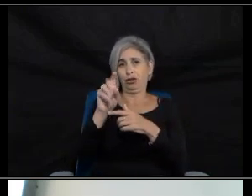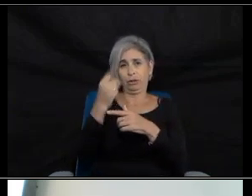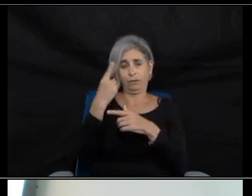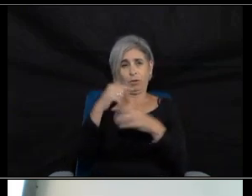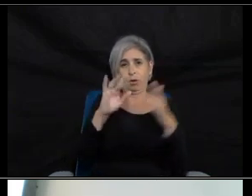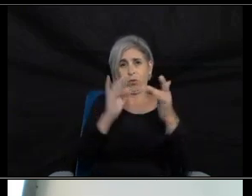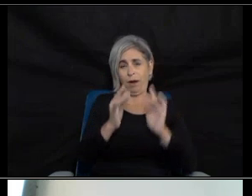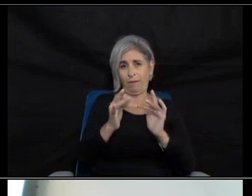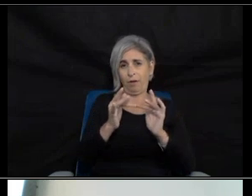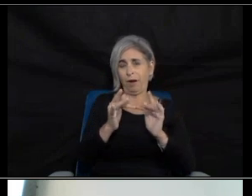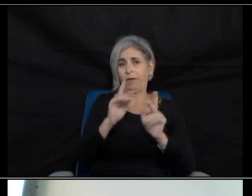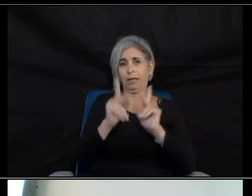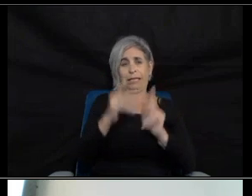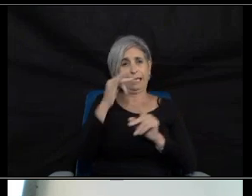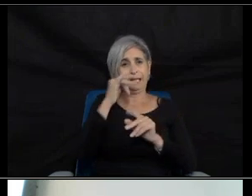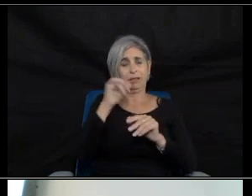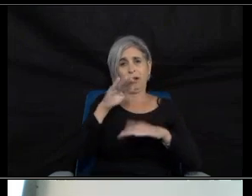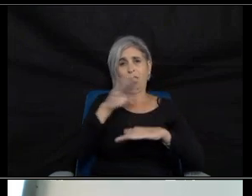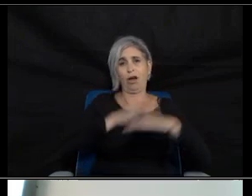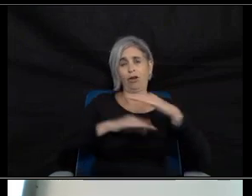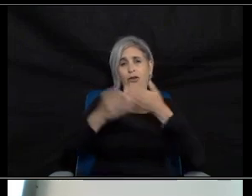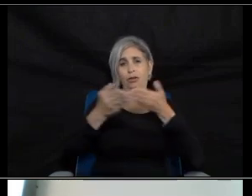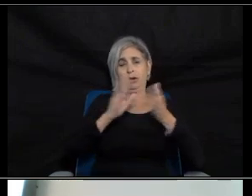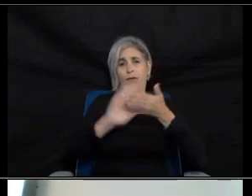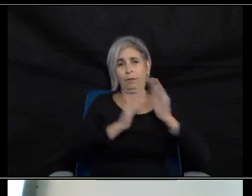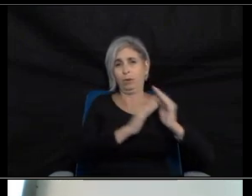in underserved communities.